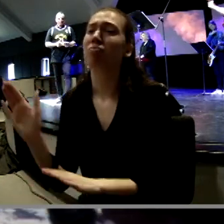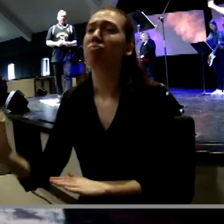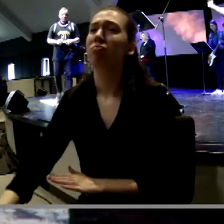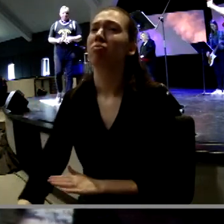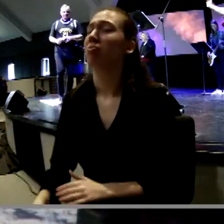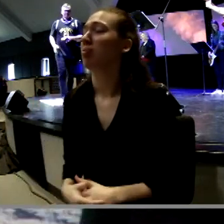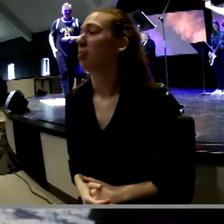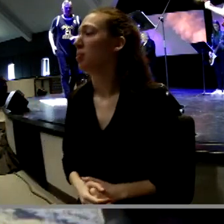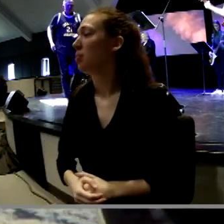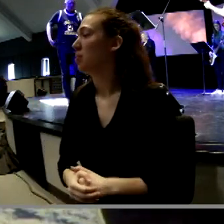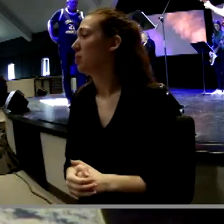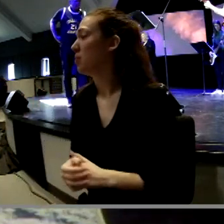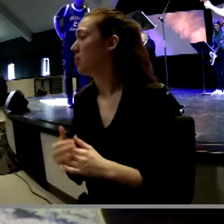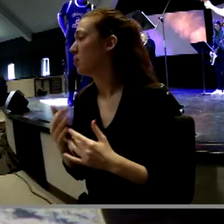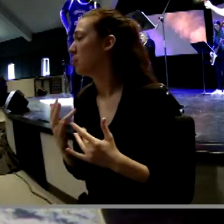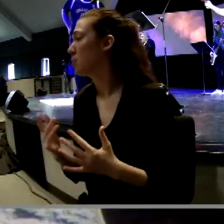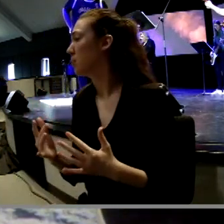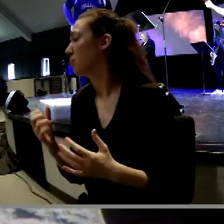Brian's changing.